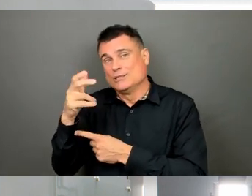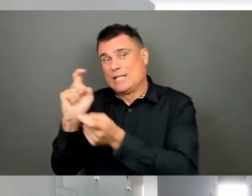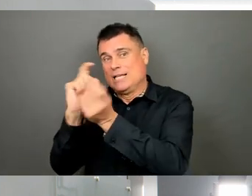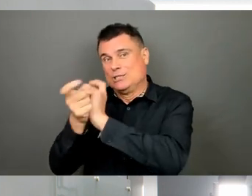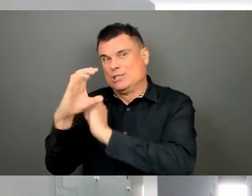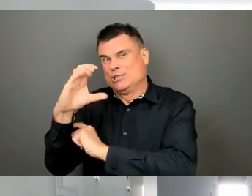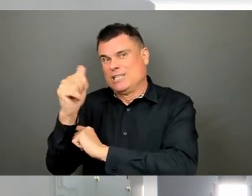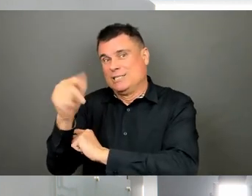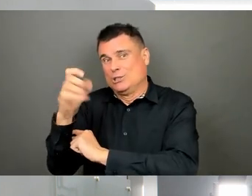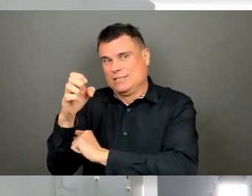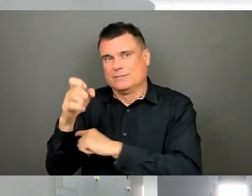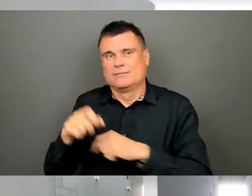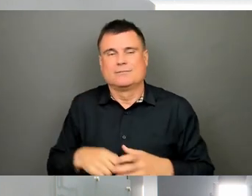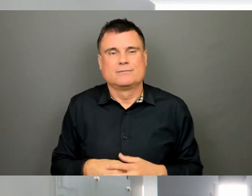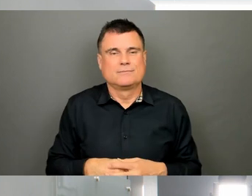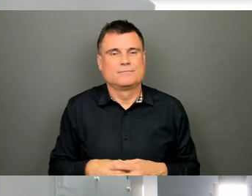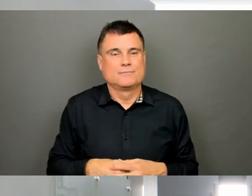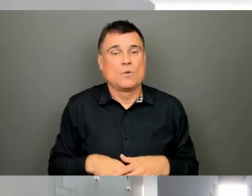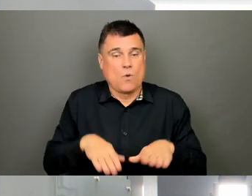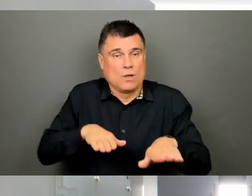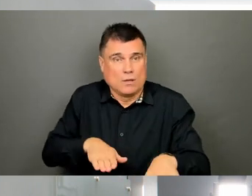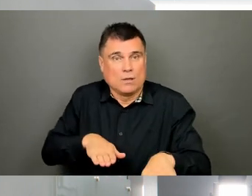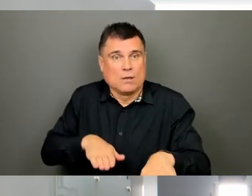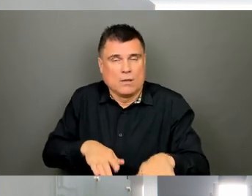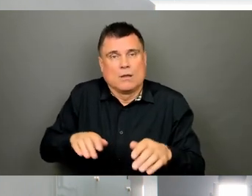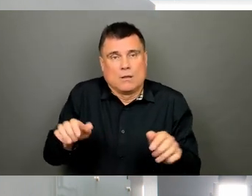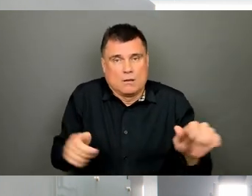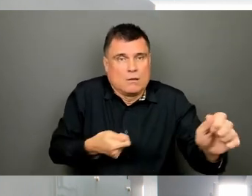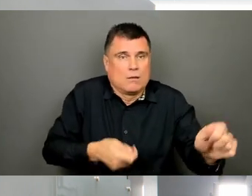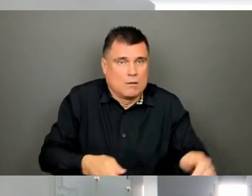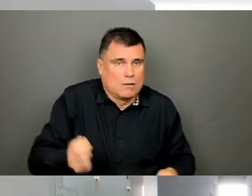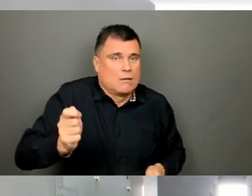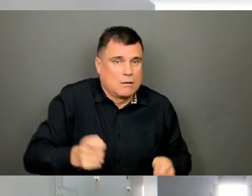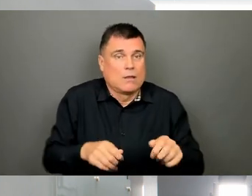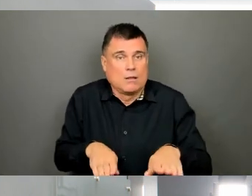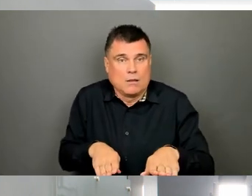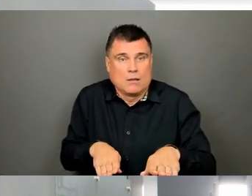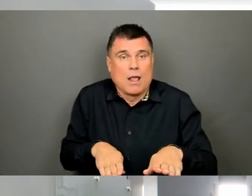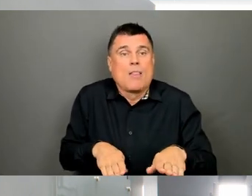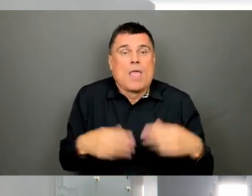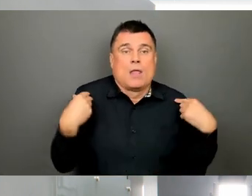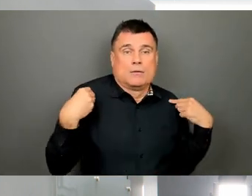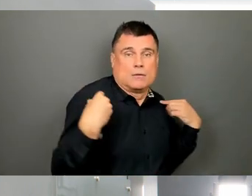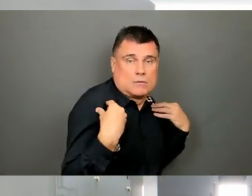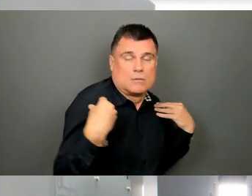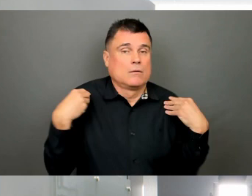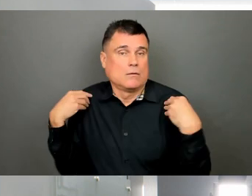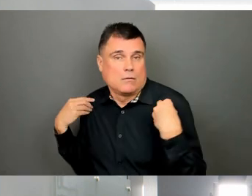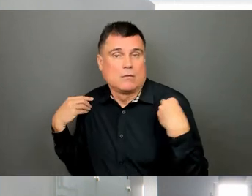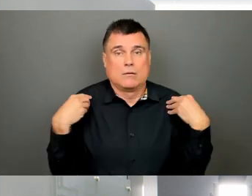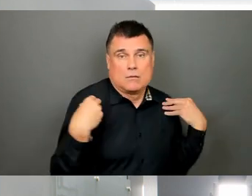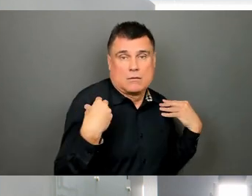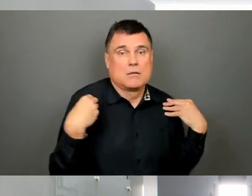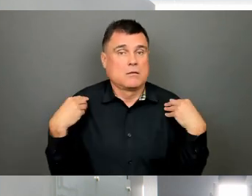switch. 1, 2, 3, 4, 5, 6, 7, 8.